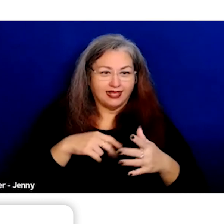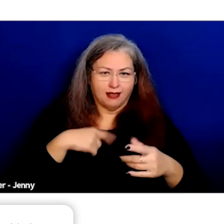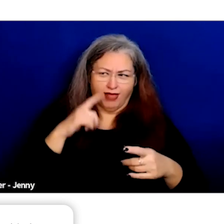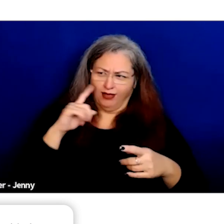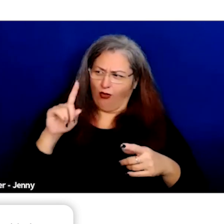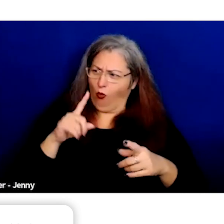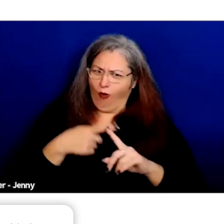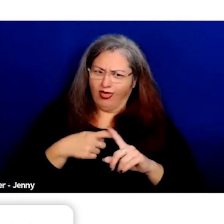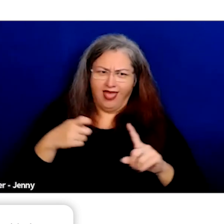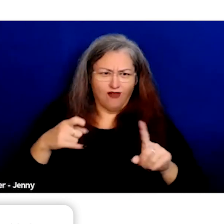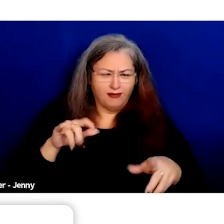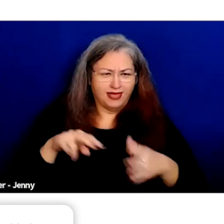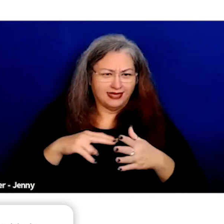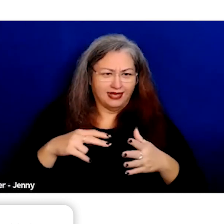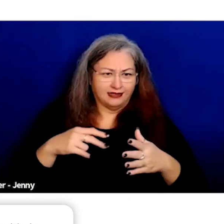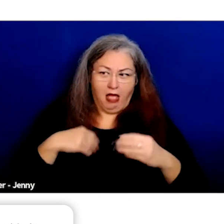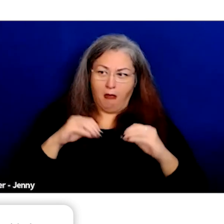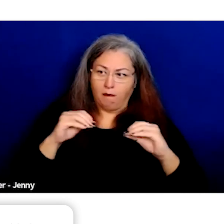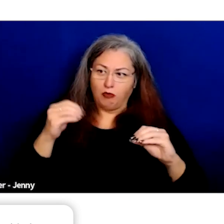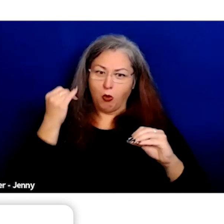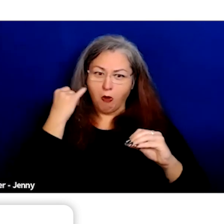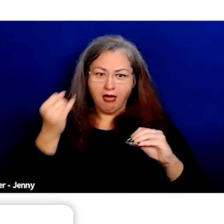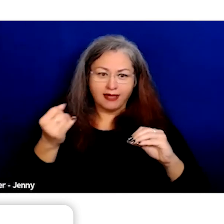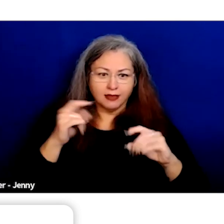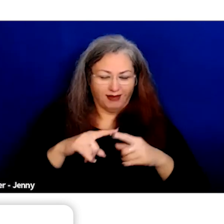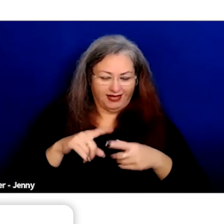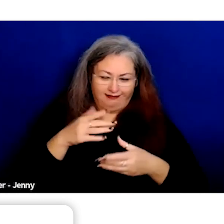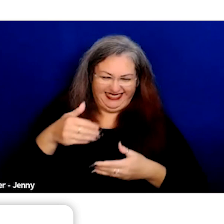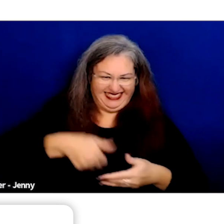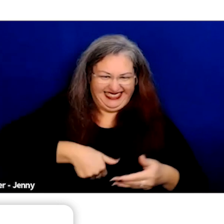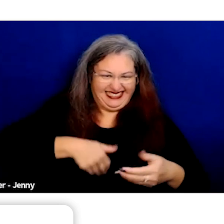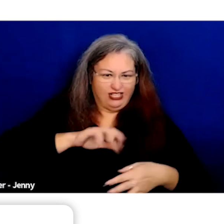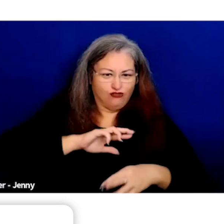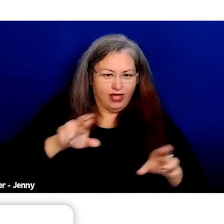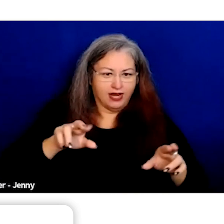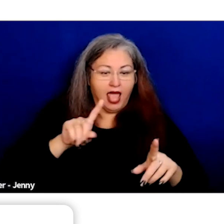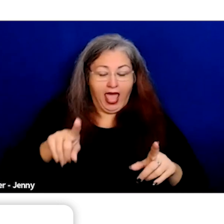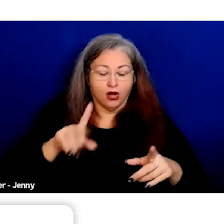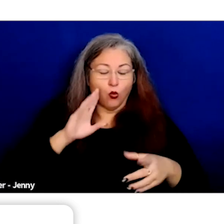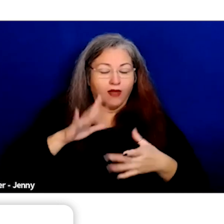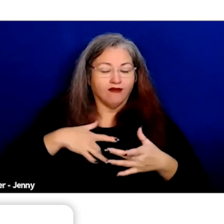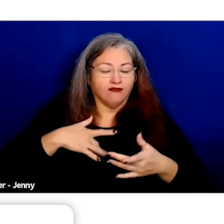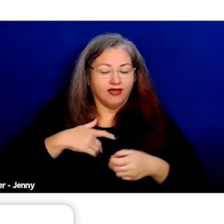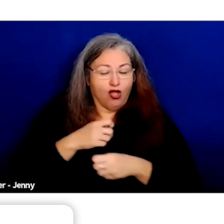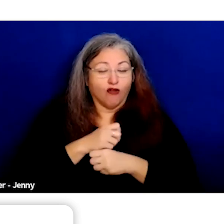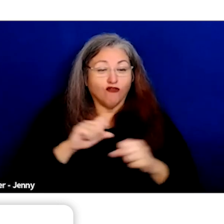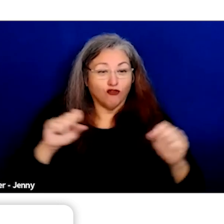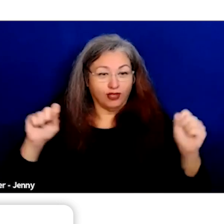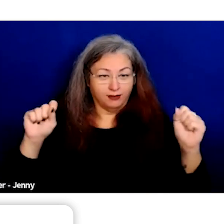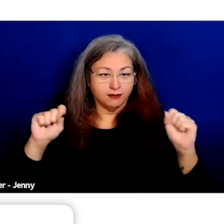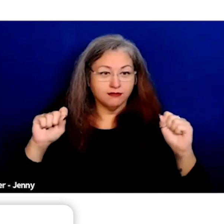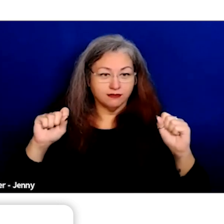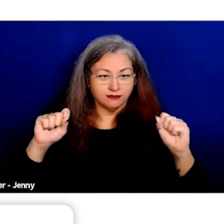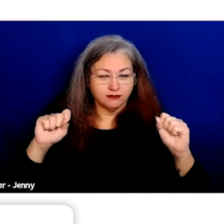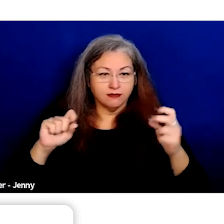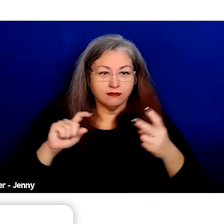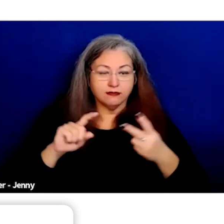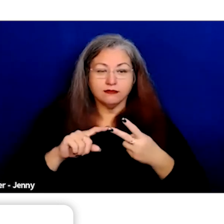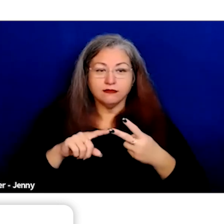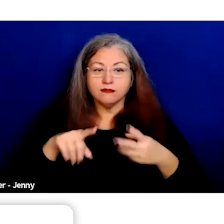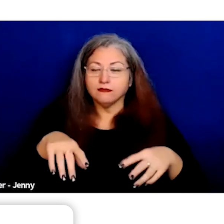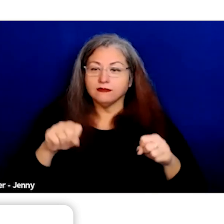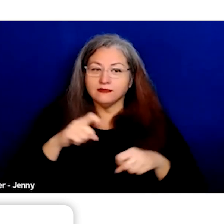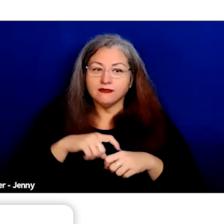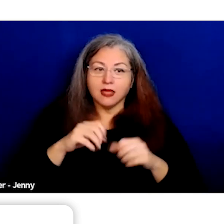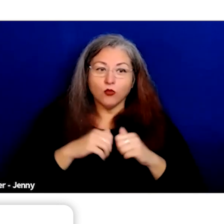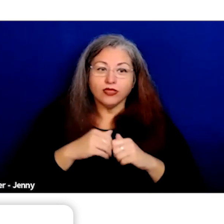this shit came from? I have no fucking idea. It's in me, and there's a freedom that arises out of that. Spend some time with food